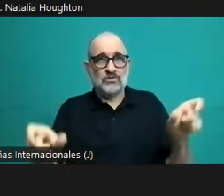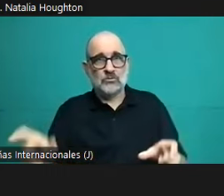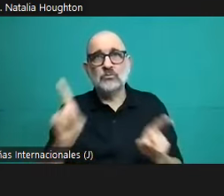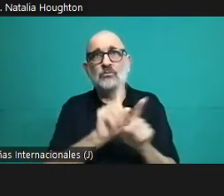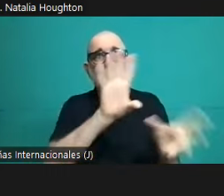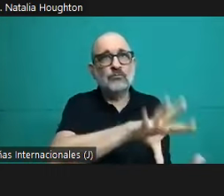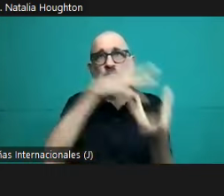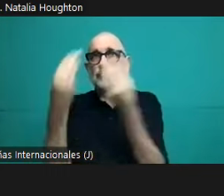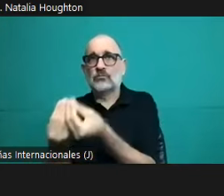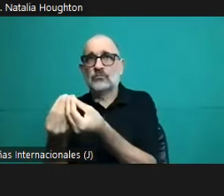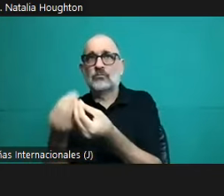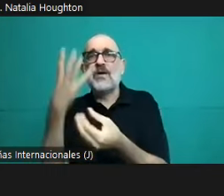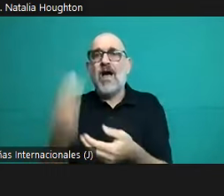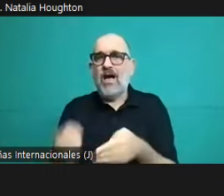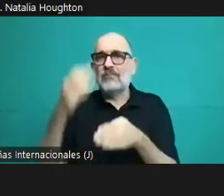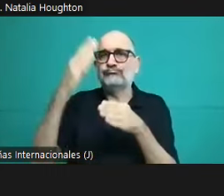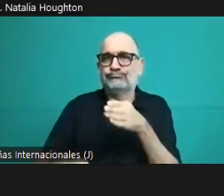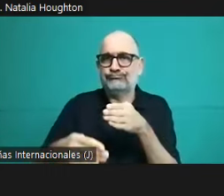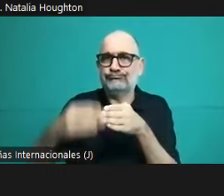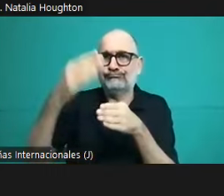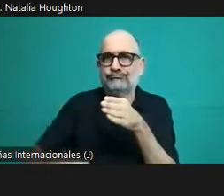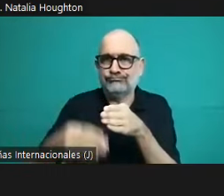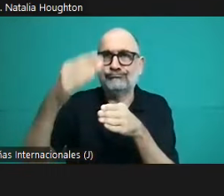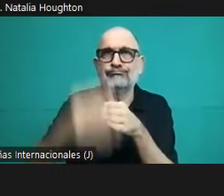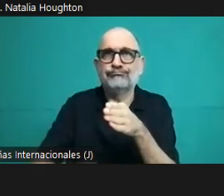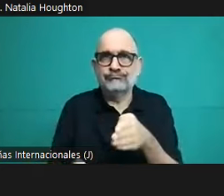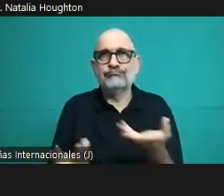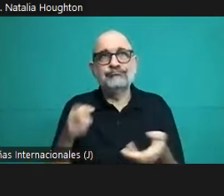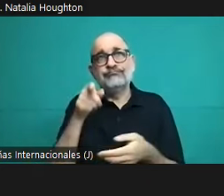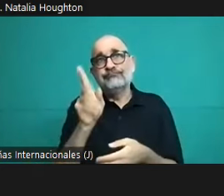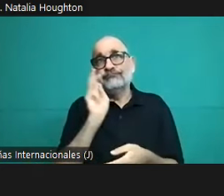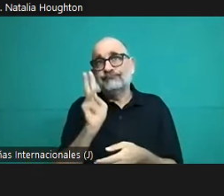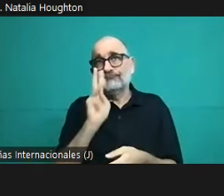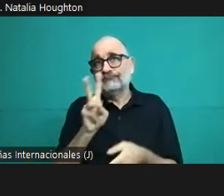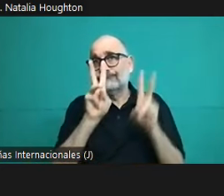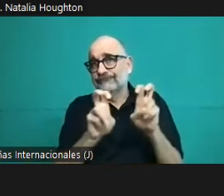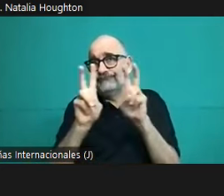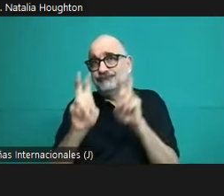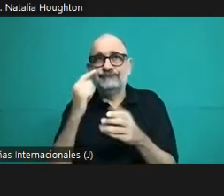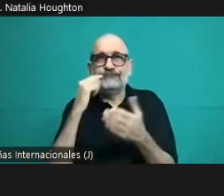of the progress made and